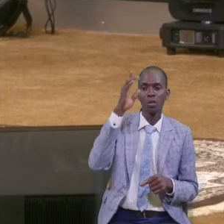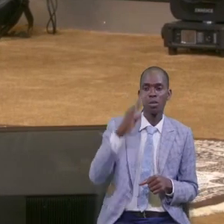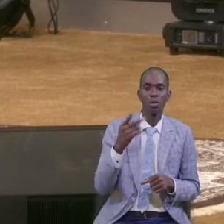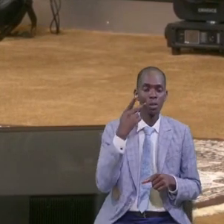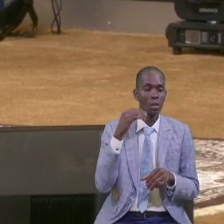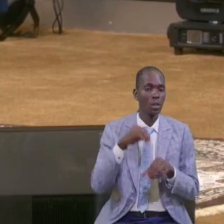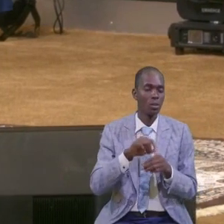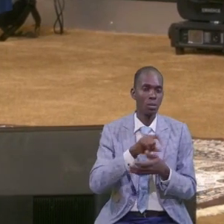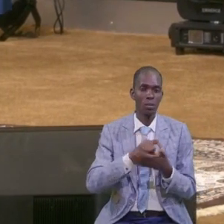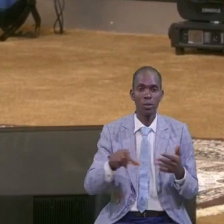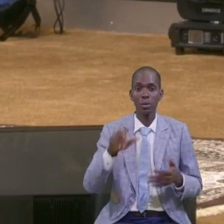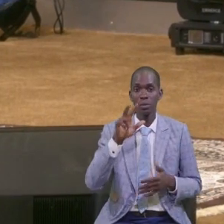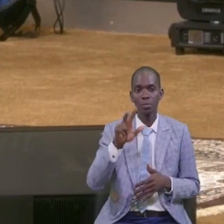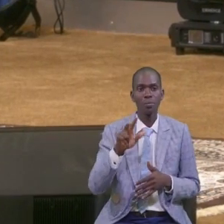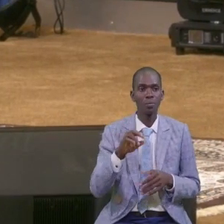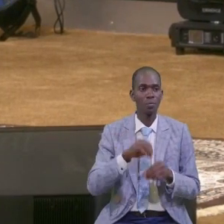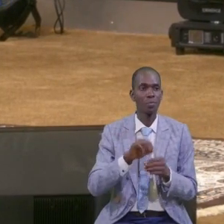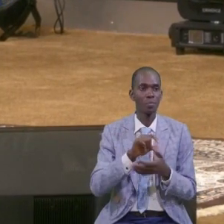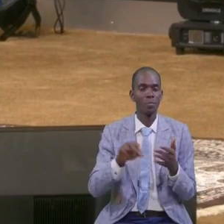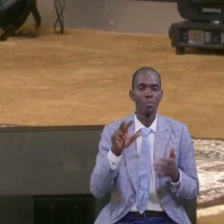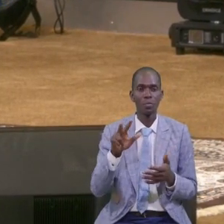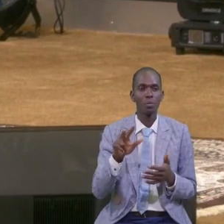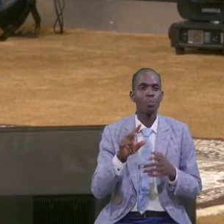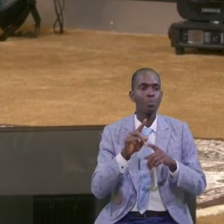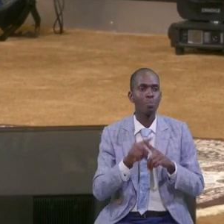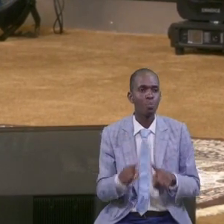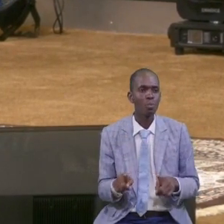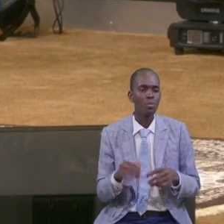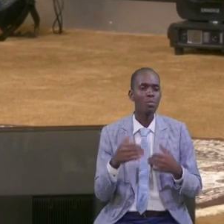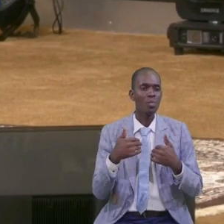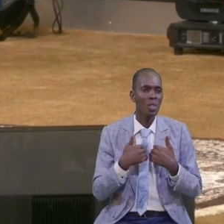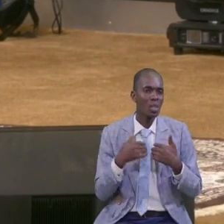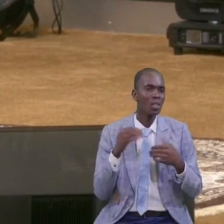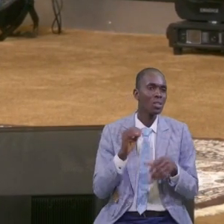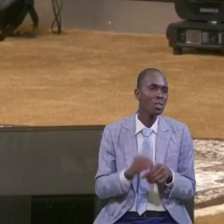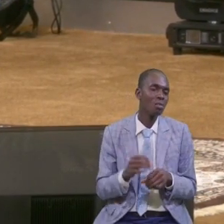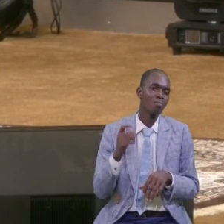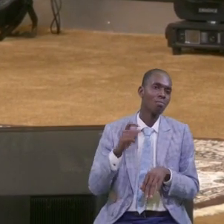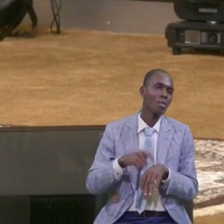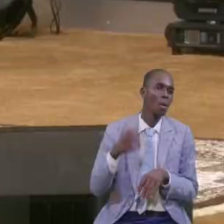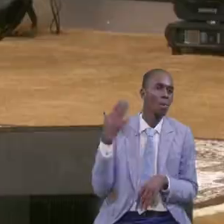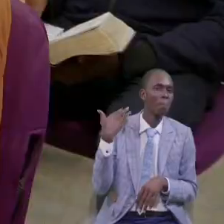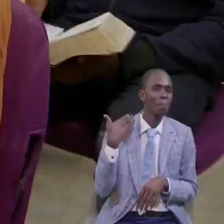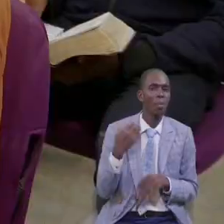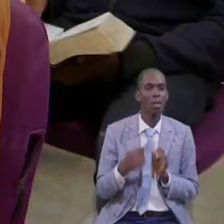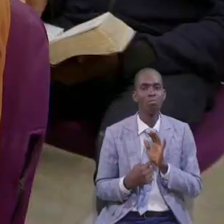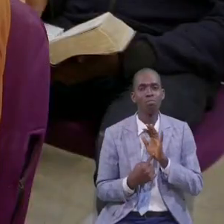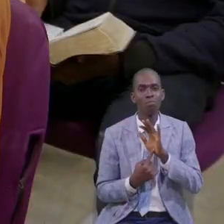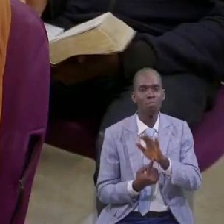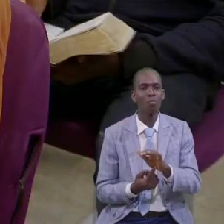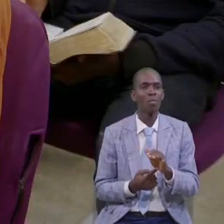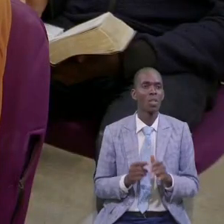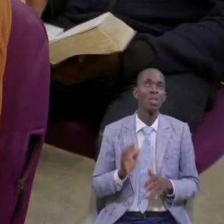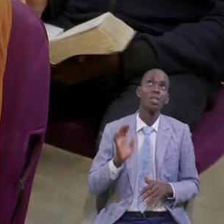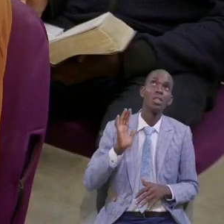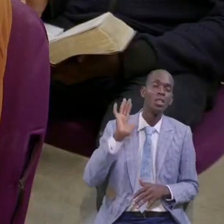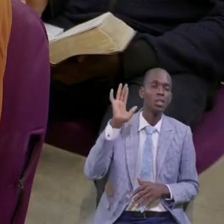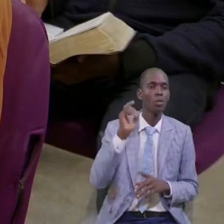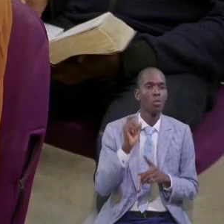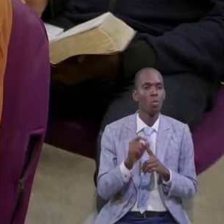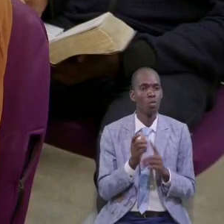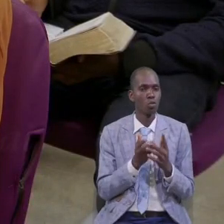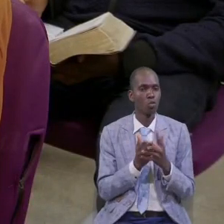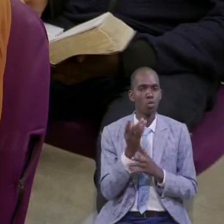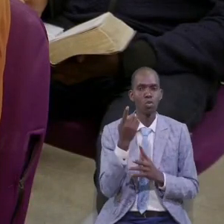3, it says in verse 3, but as in due times manifested his word through